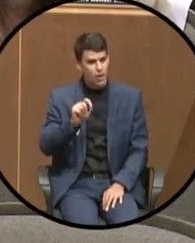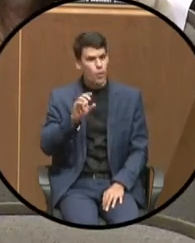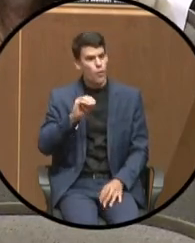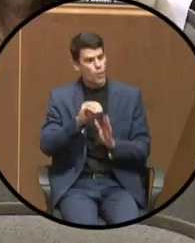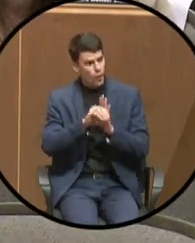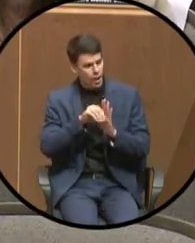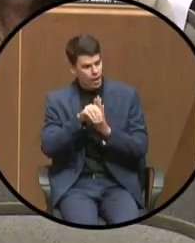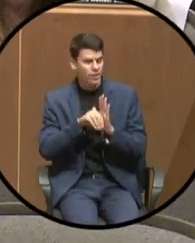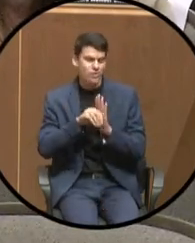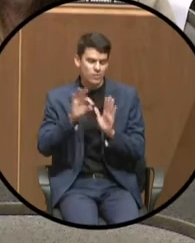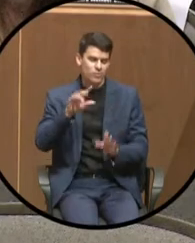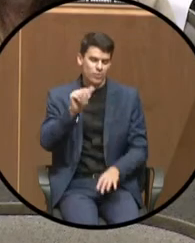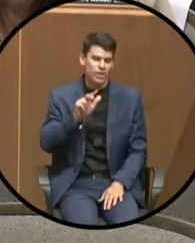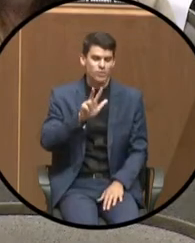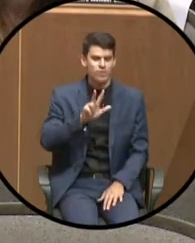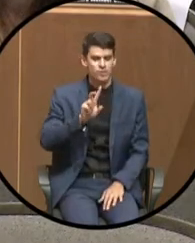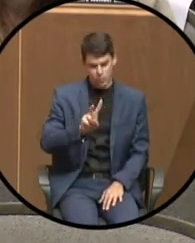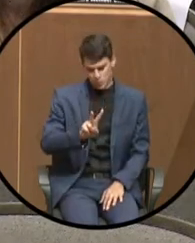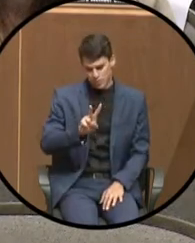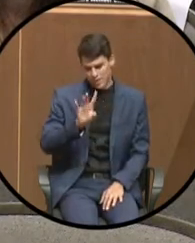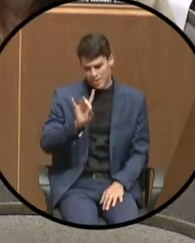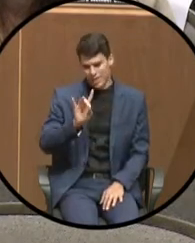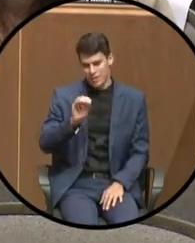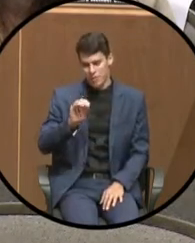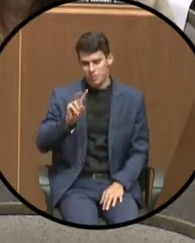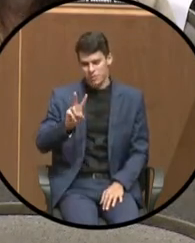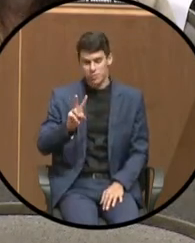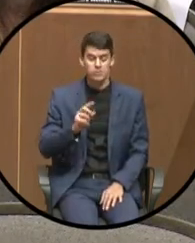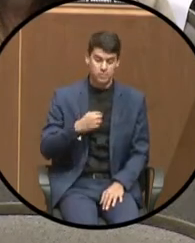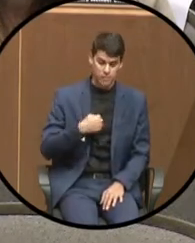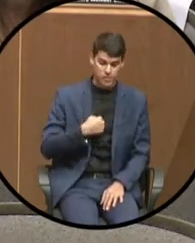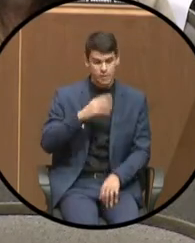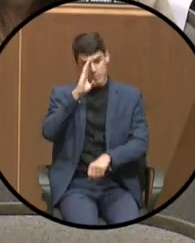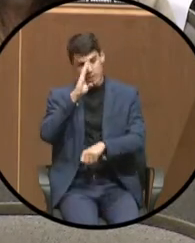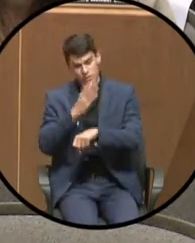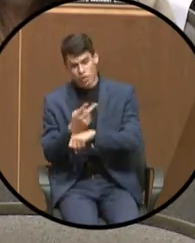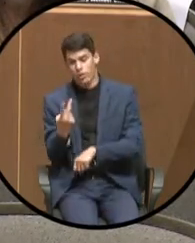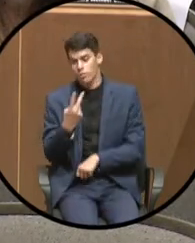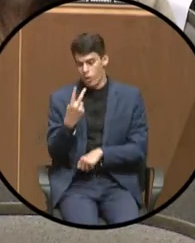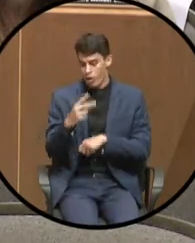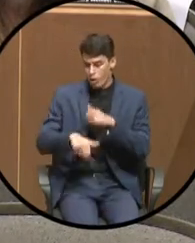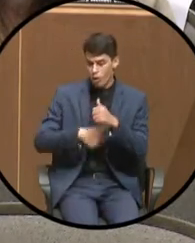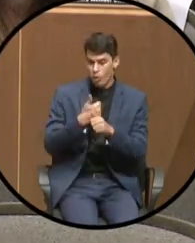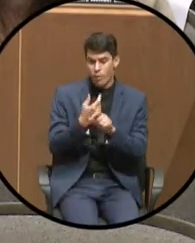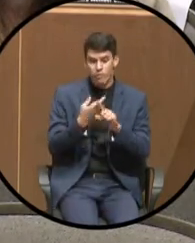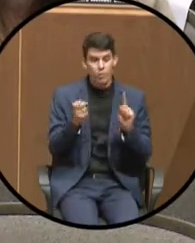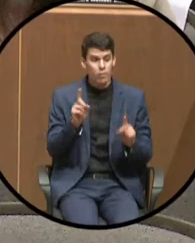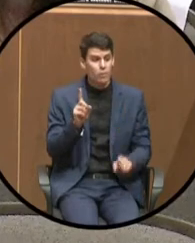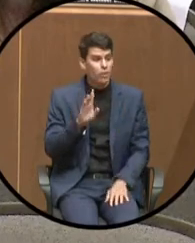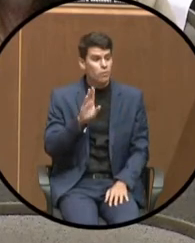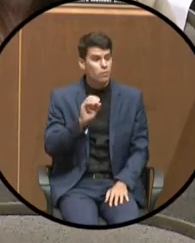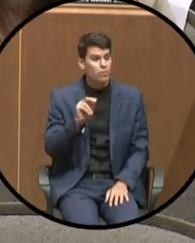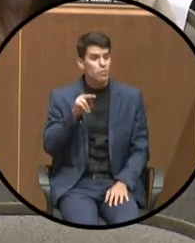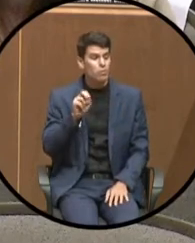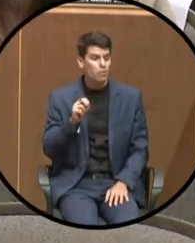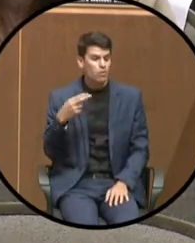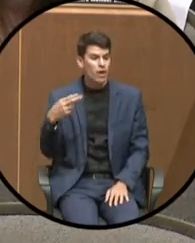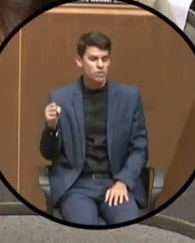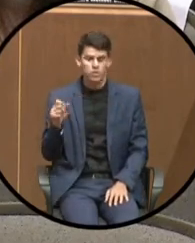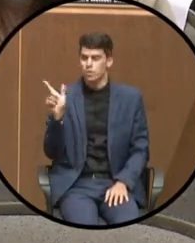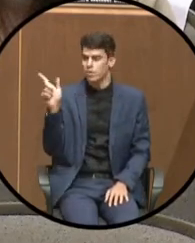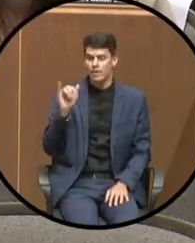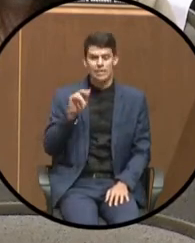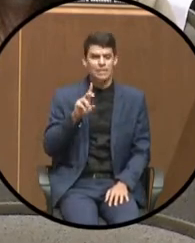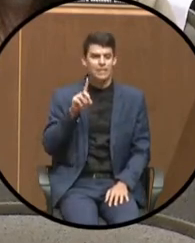Florida, 32802. Myself and my son are both alumni from Boone High School. Linda Cobert is my